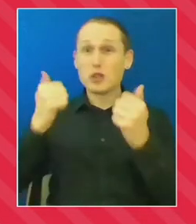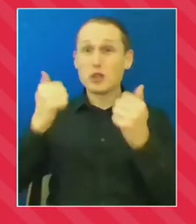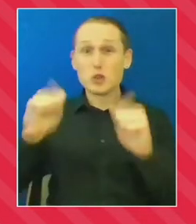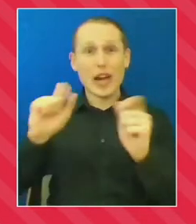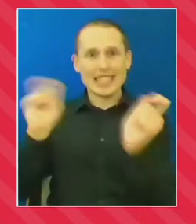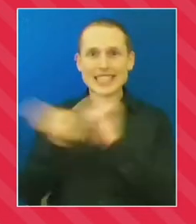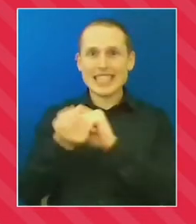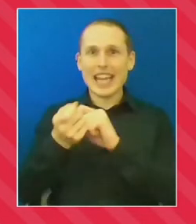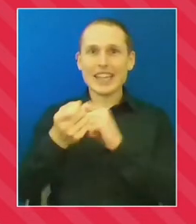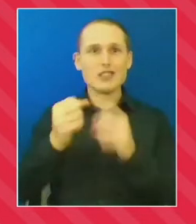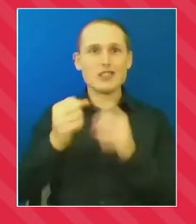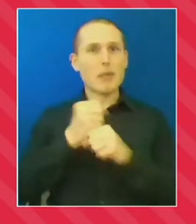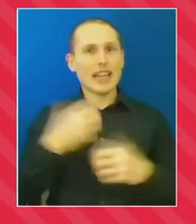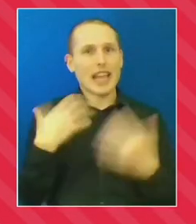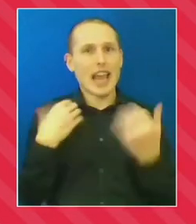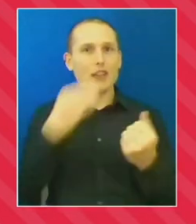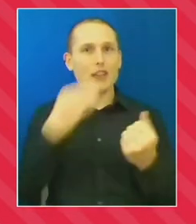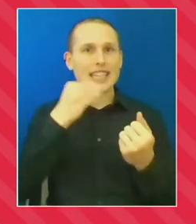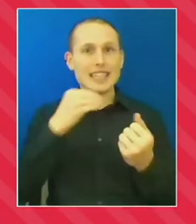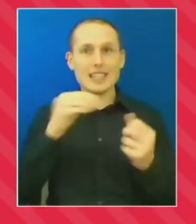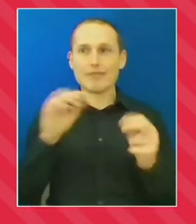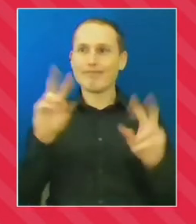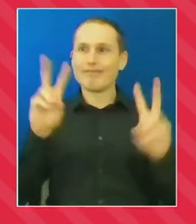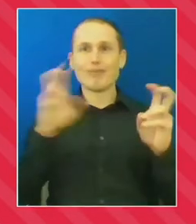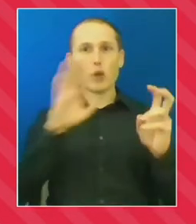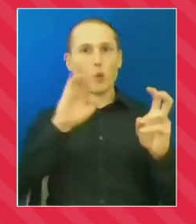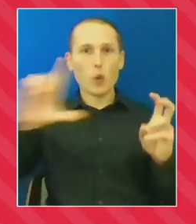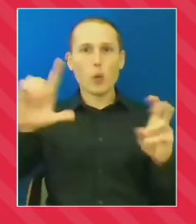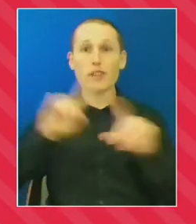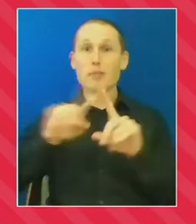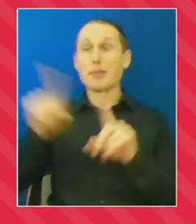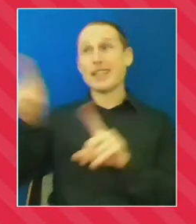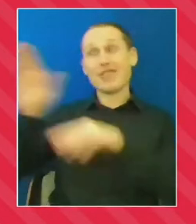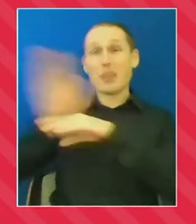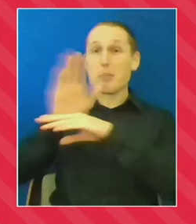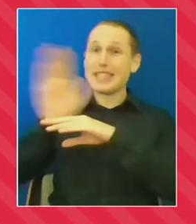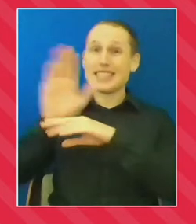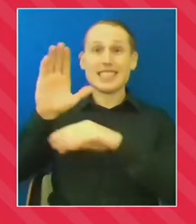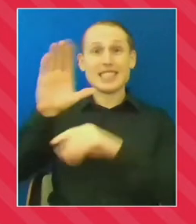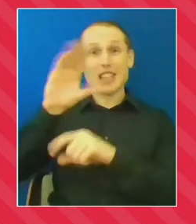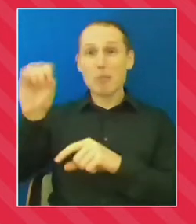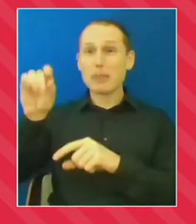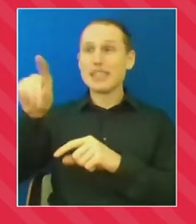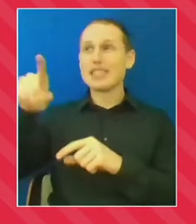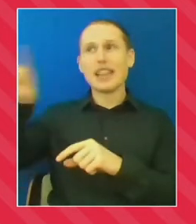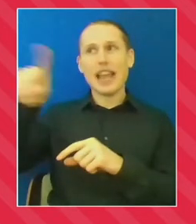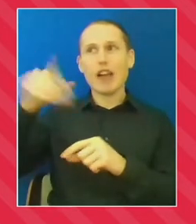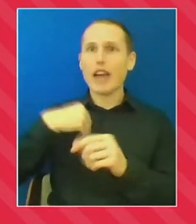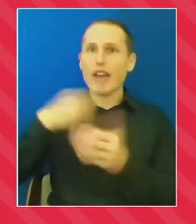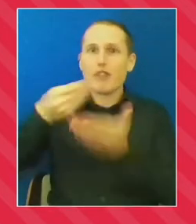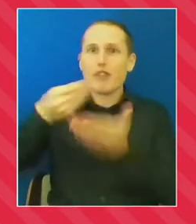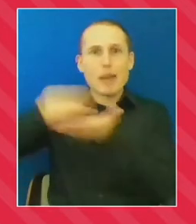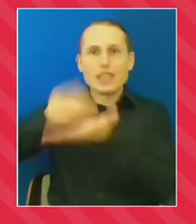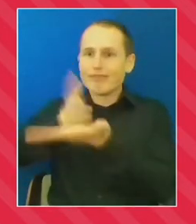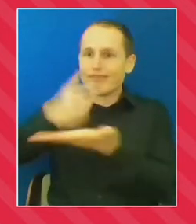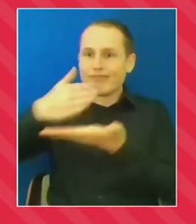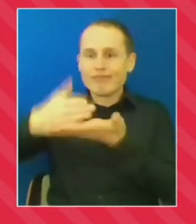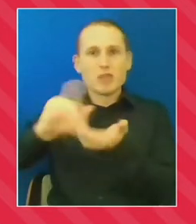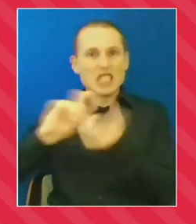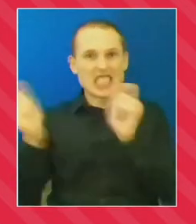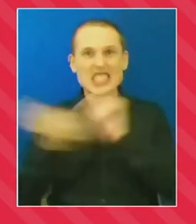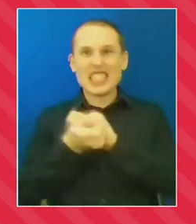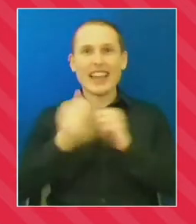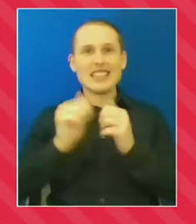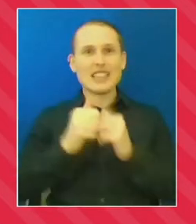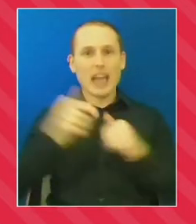and research dollars. They have the advertising budgets to change the entire face of how this country and how this